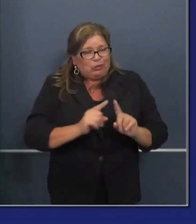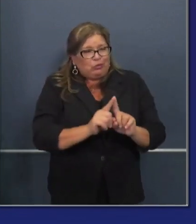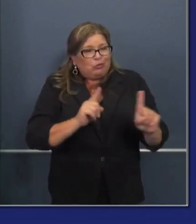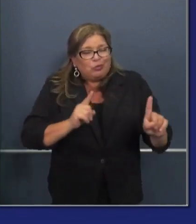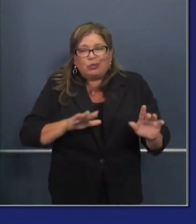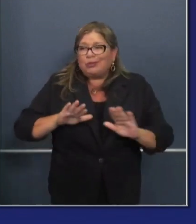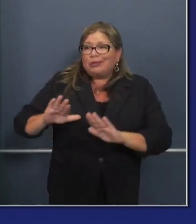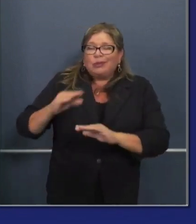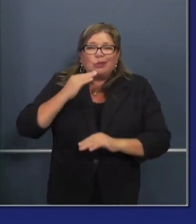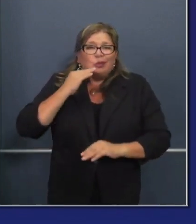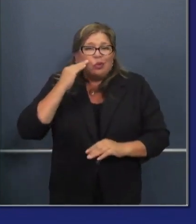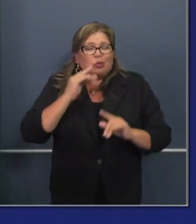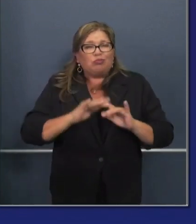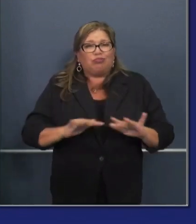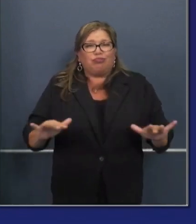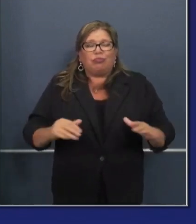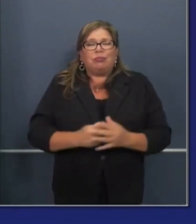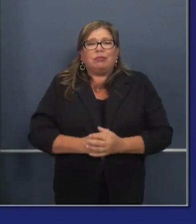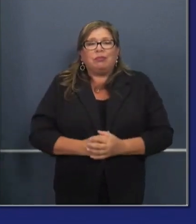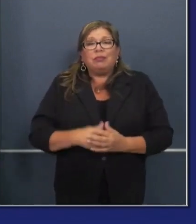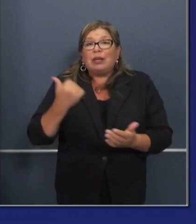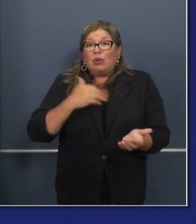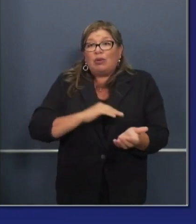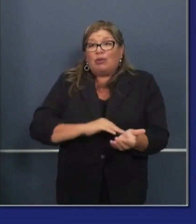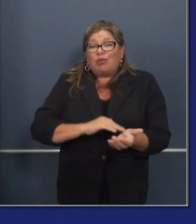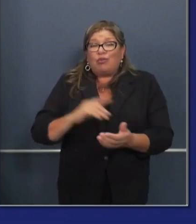larger cause of social distancing in the state. Doctor?